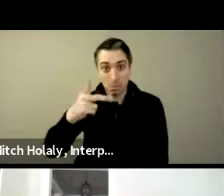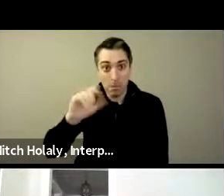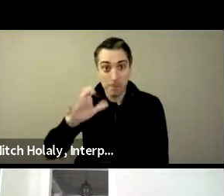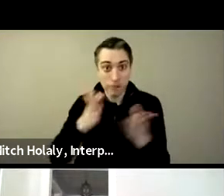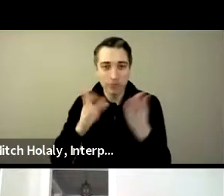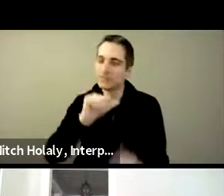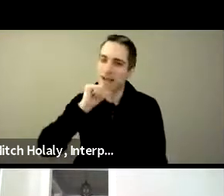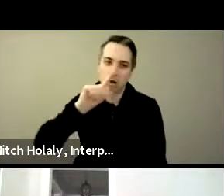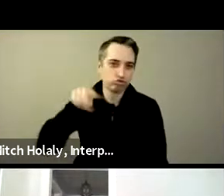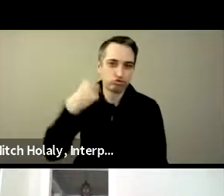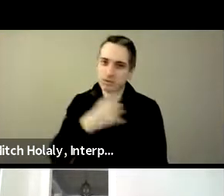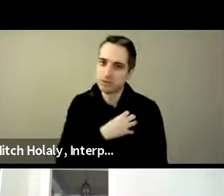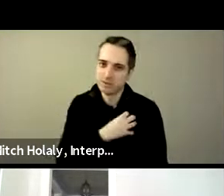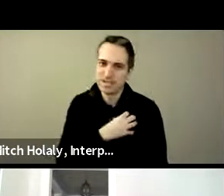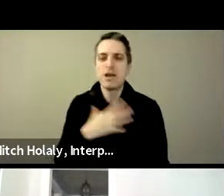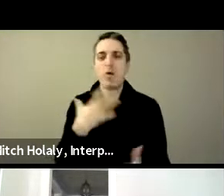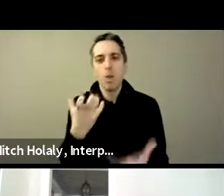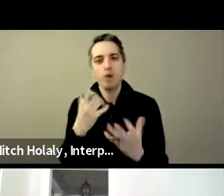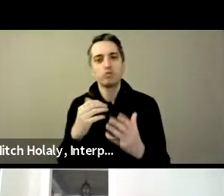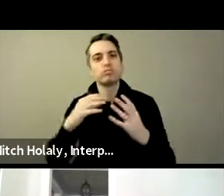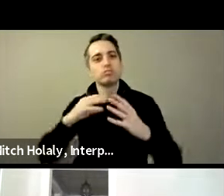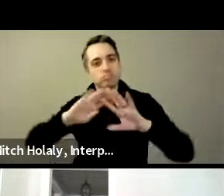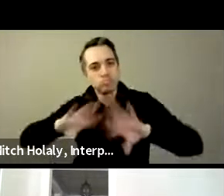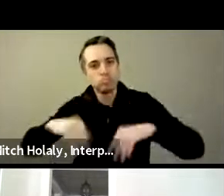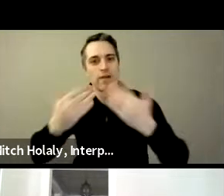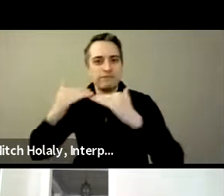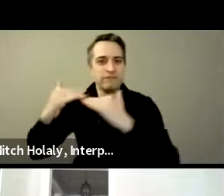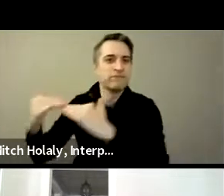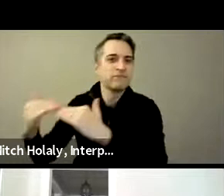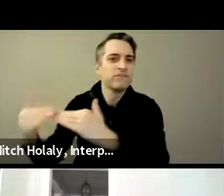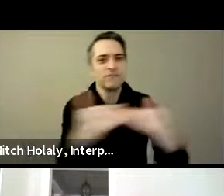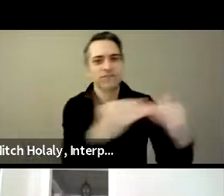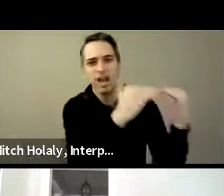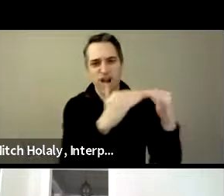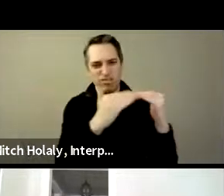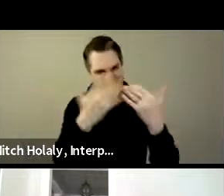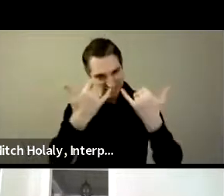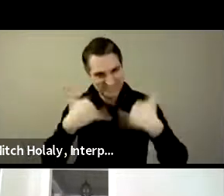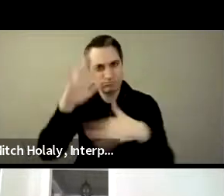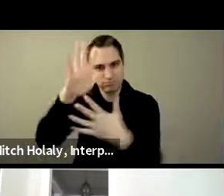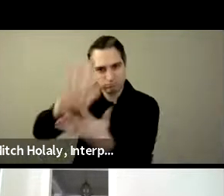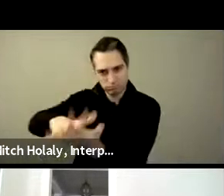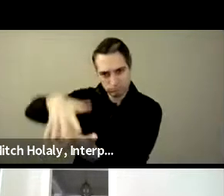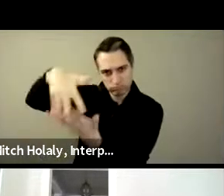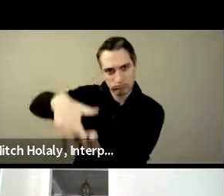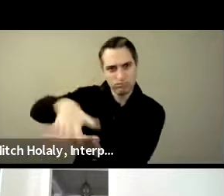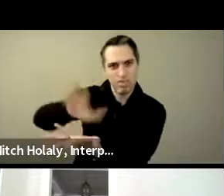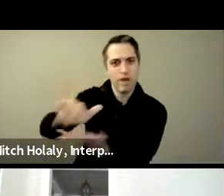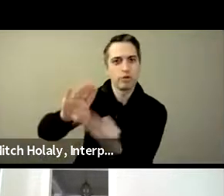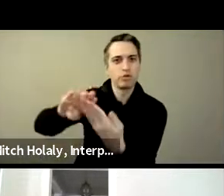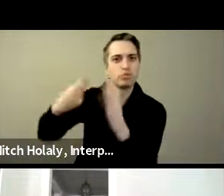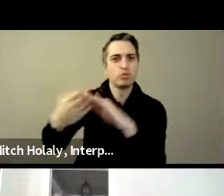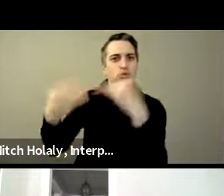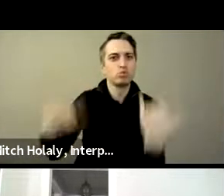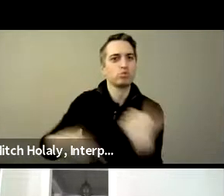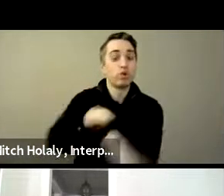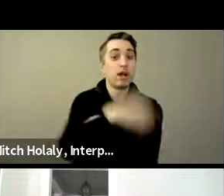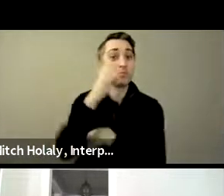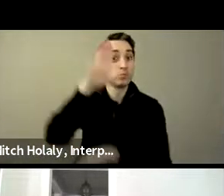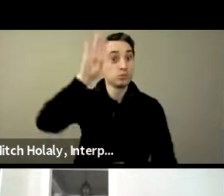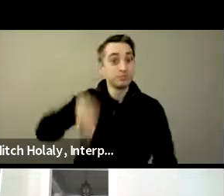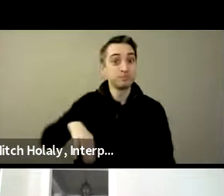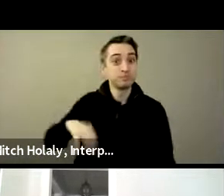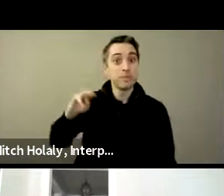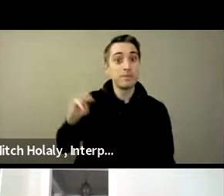His legacy of fairness and civility continues with the community to this day. And therefore, be it resolved that the Michigan